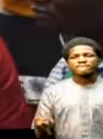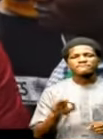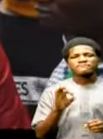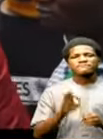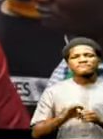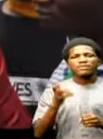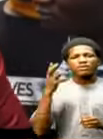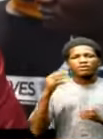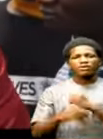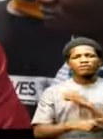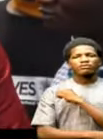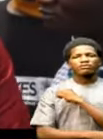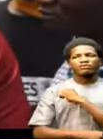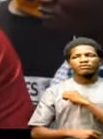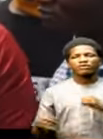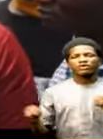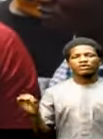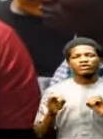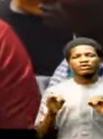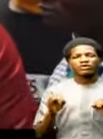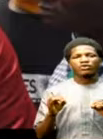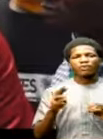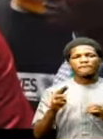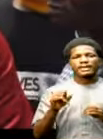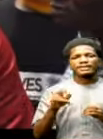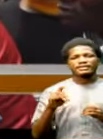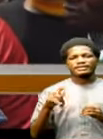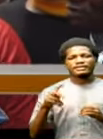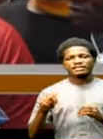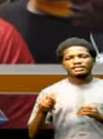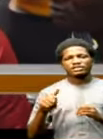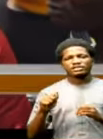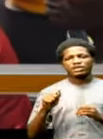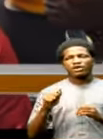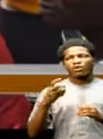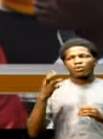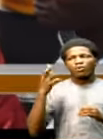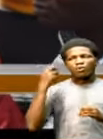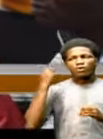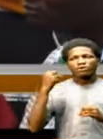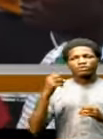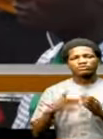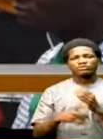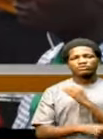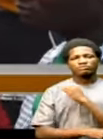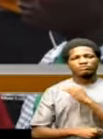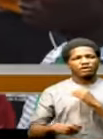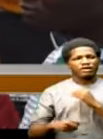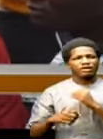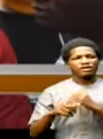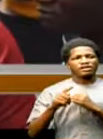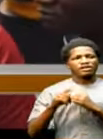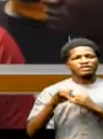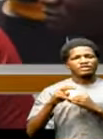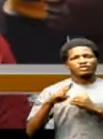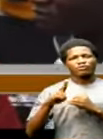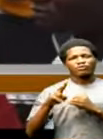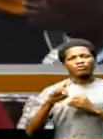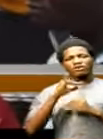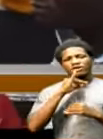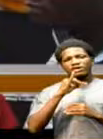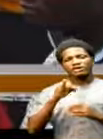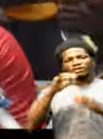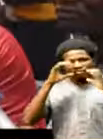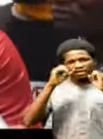Yes. No mandate was stolen. Yes, sir. Bola Ahmed Tinubu is president-elect and